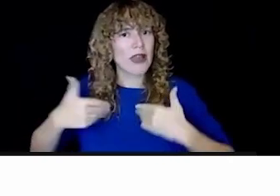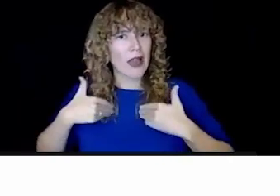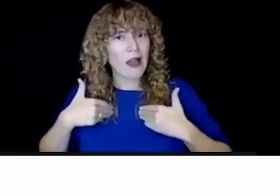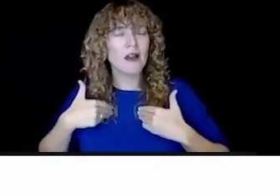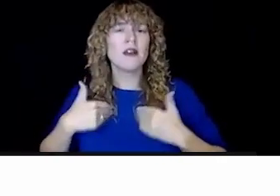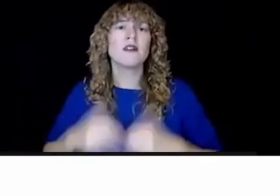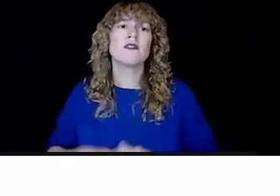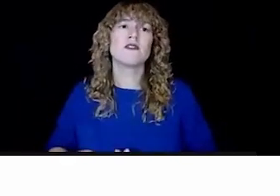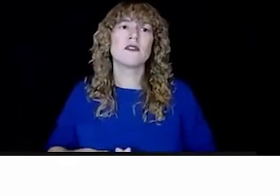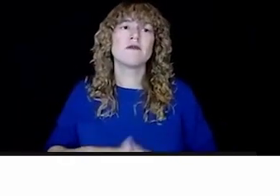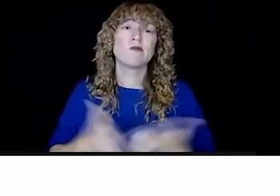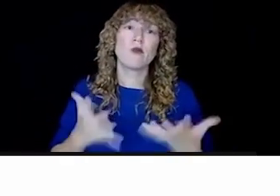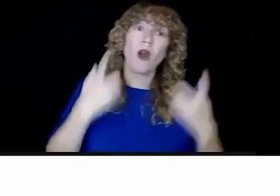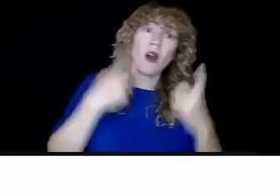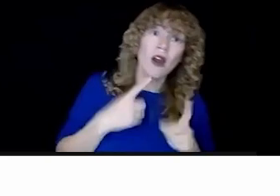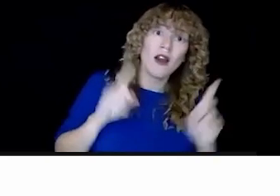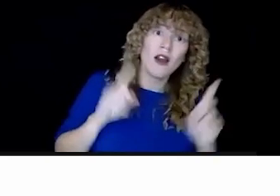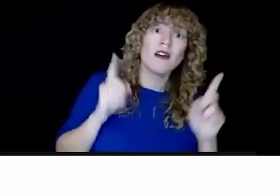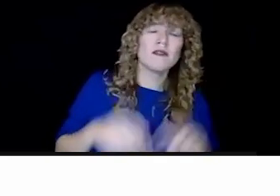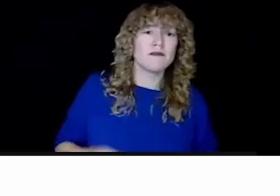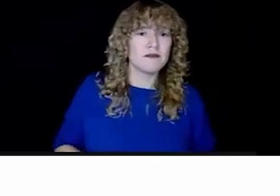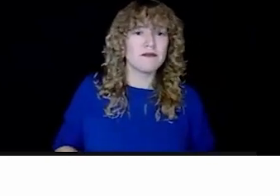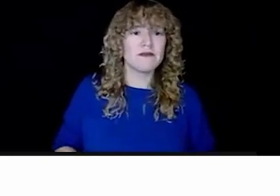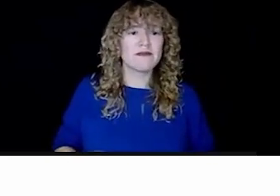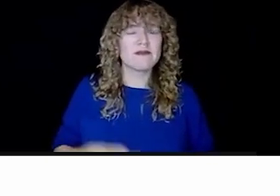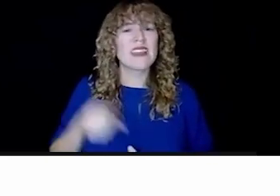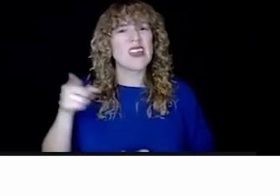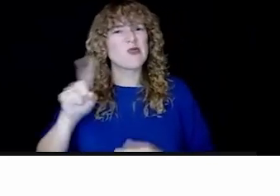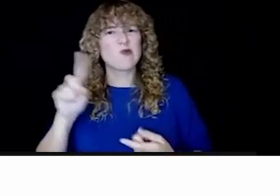is working, and where some gaps may be.